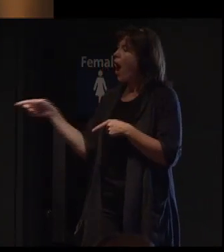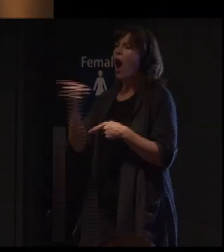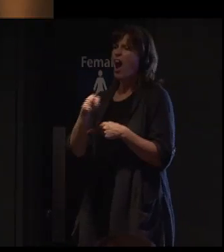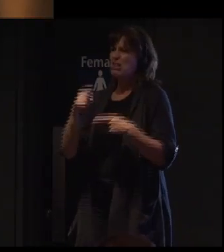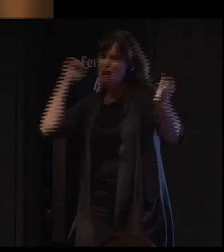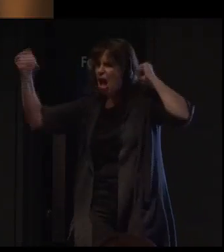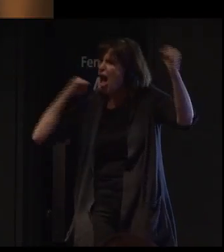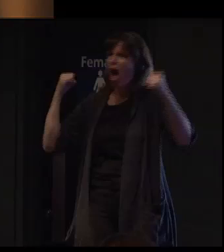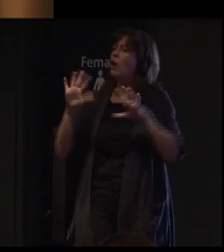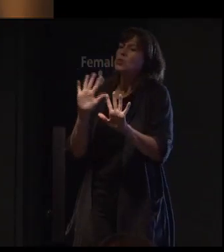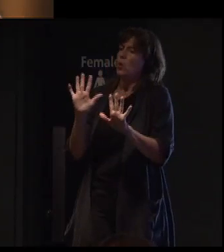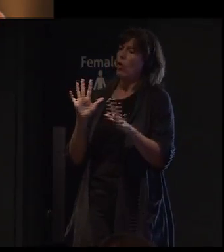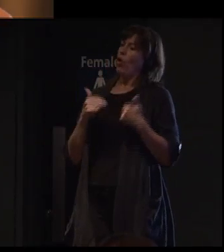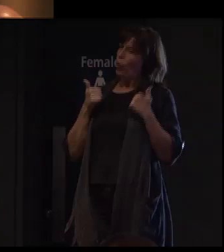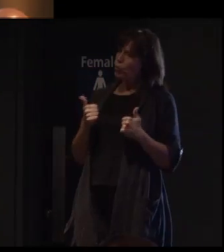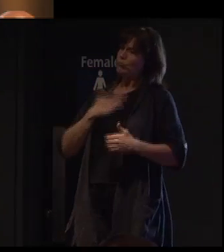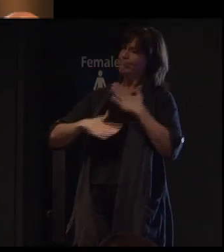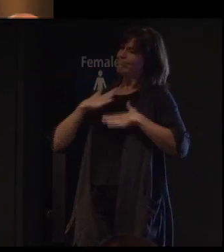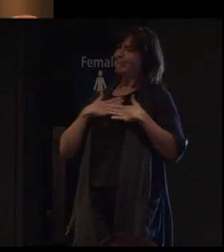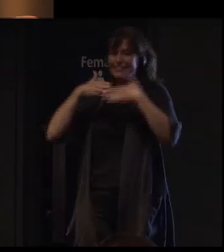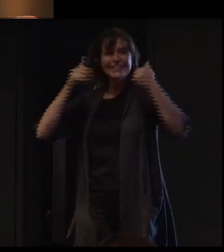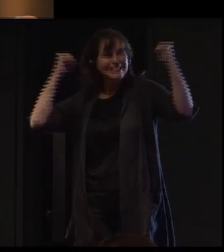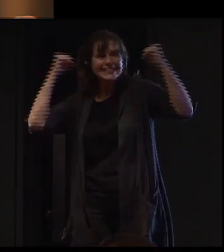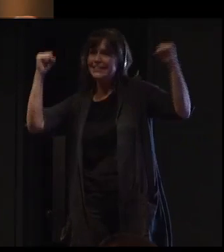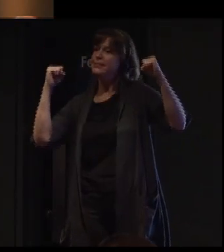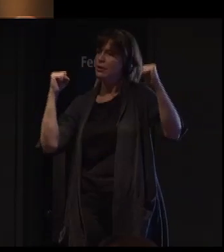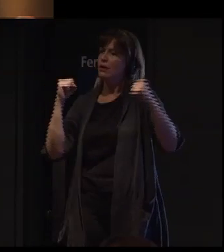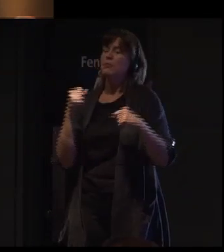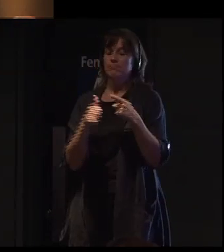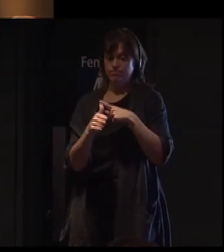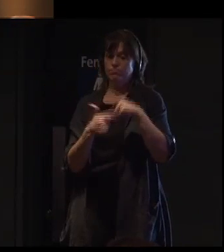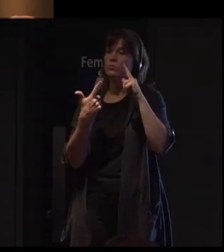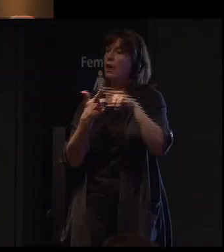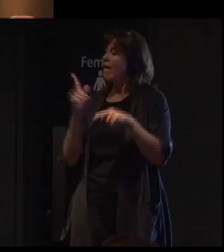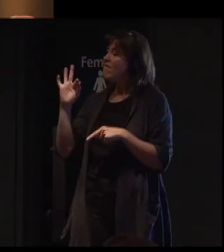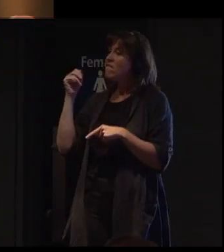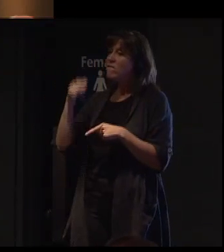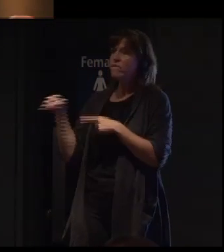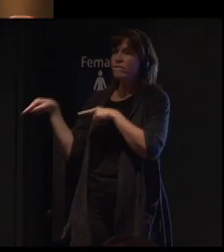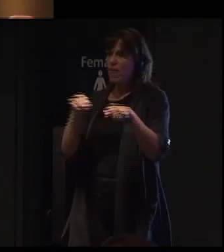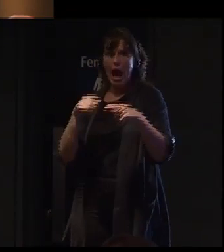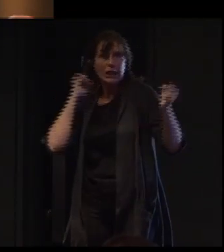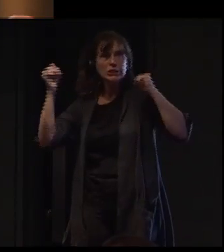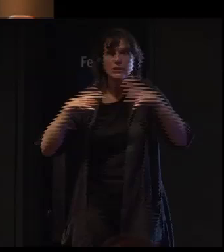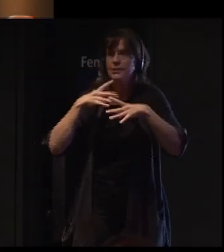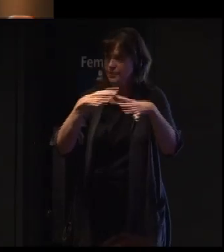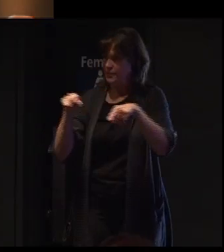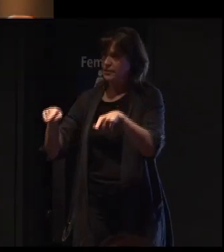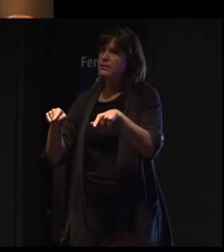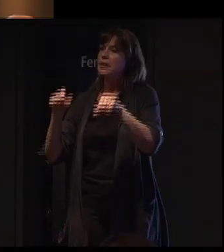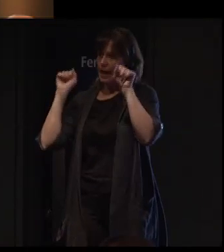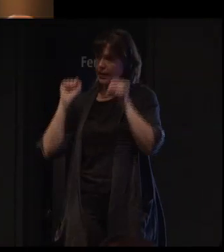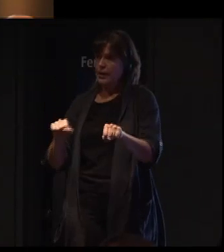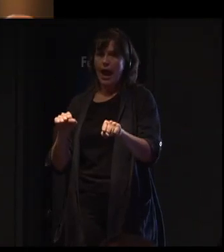creating controlled and welcoming environments, offering compelling fan experiences, good care for everybody